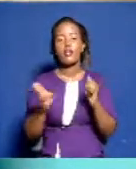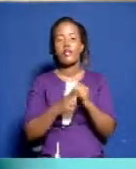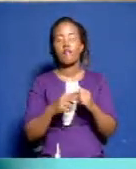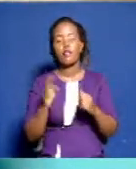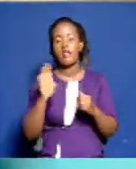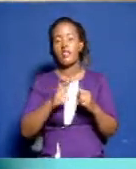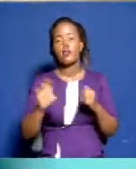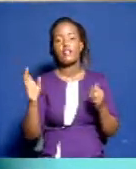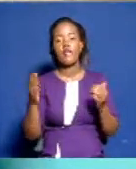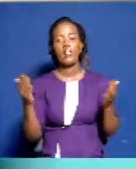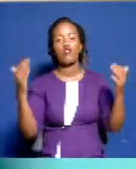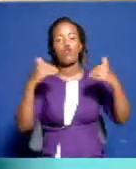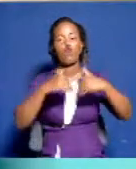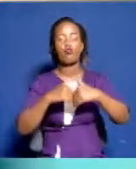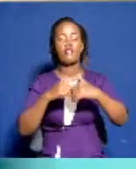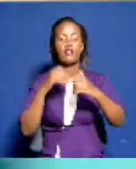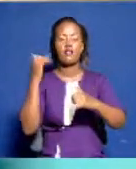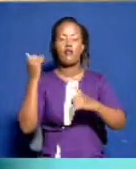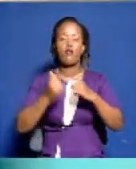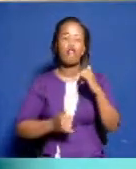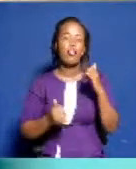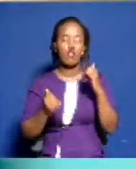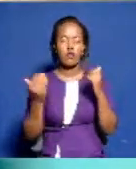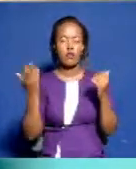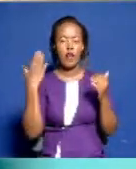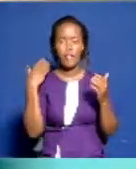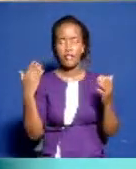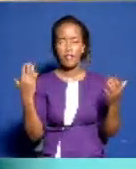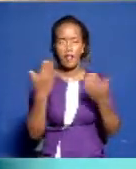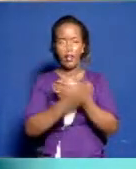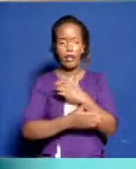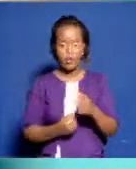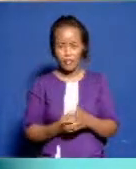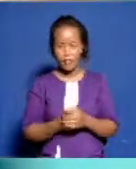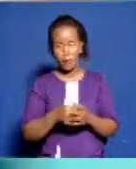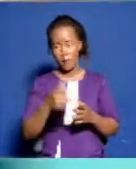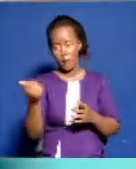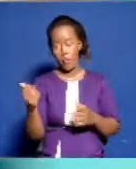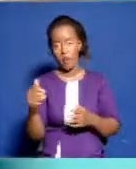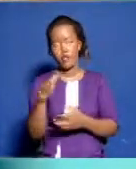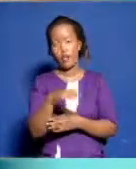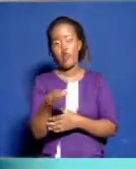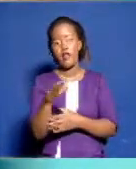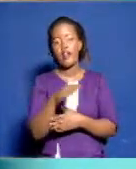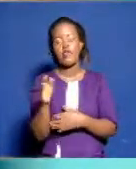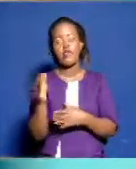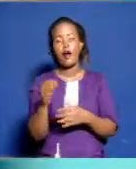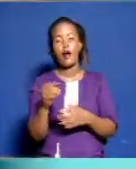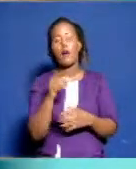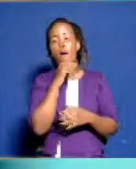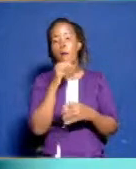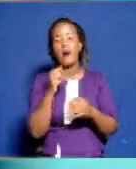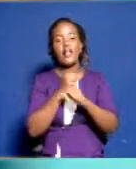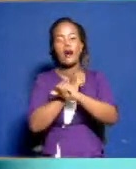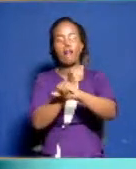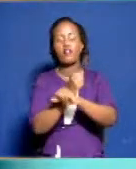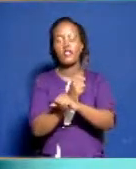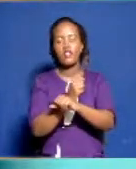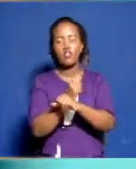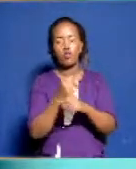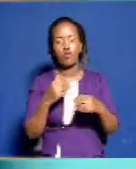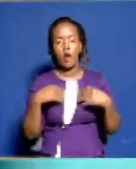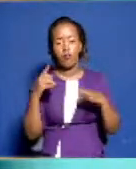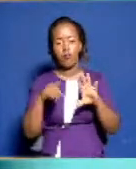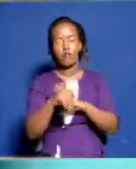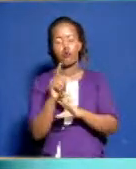Conference NBA semifinals series last night. Elsewhere, Novak Djokovic avoided a shock 4th-round exit at the